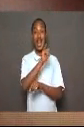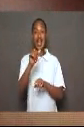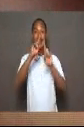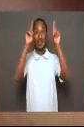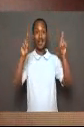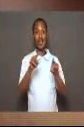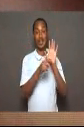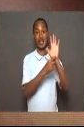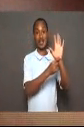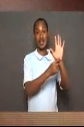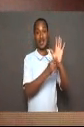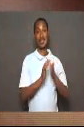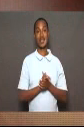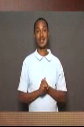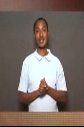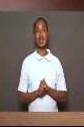this.